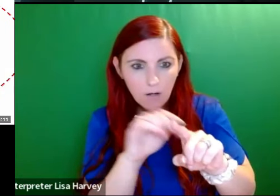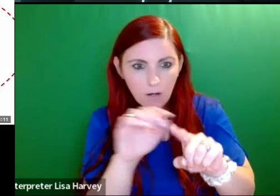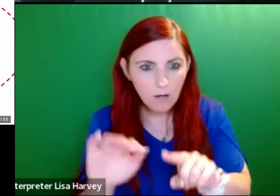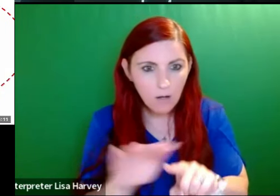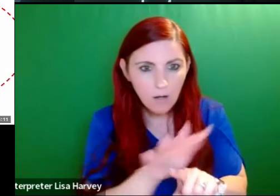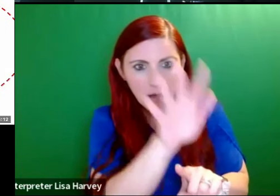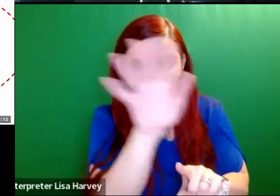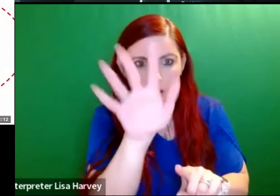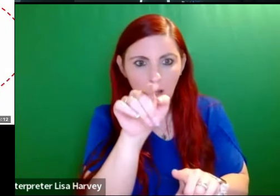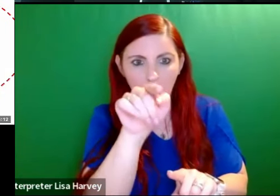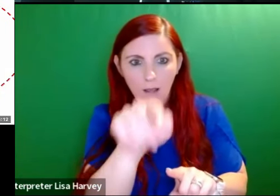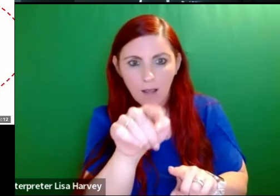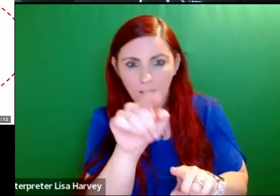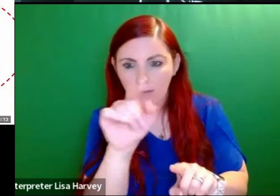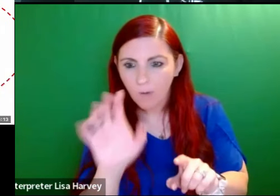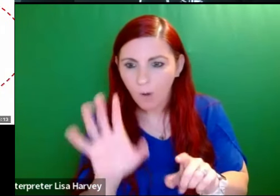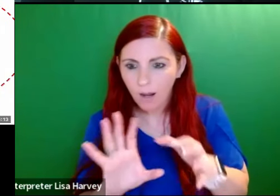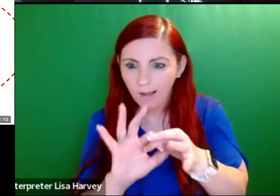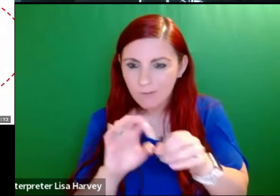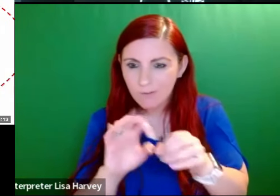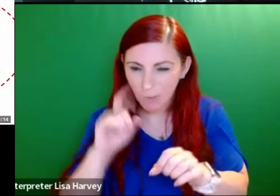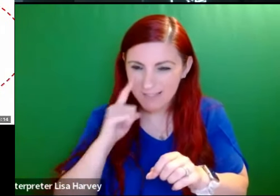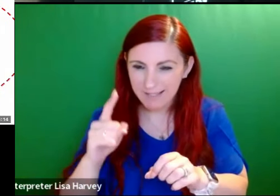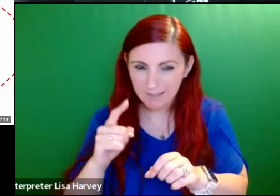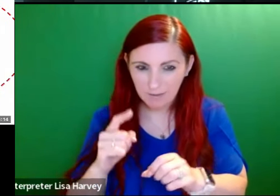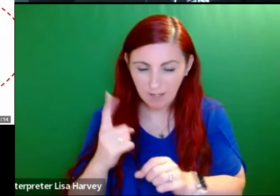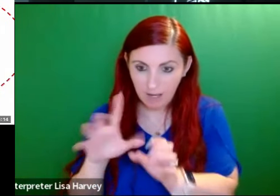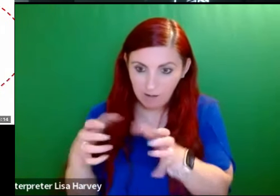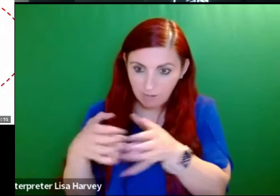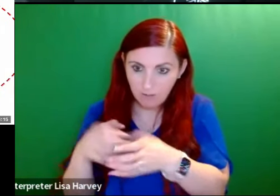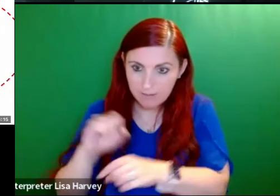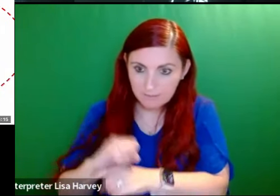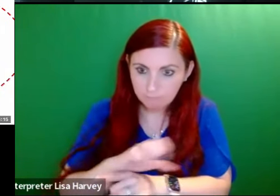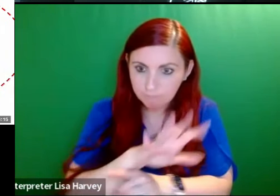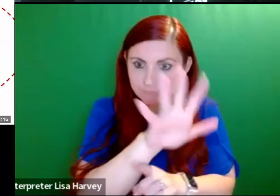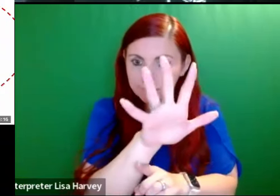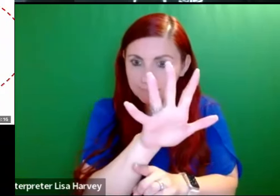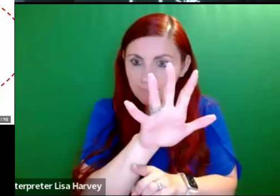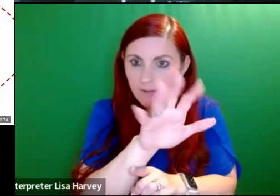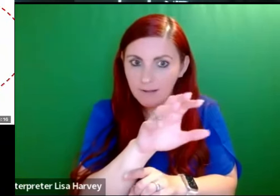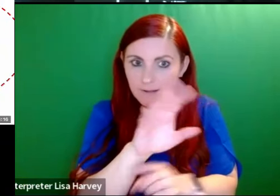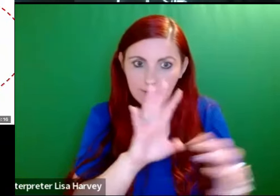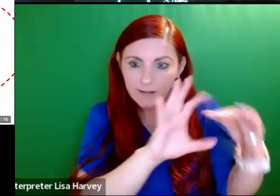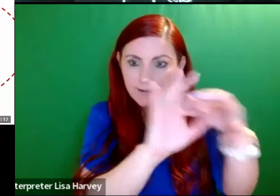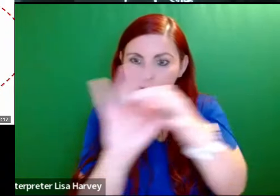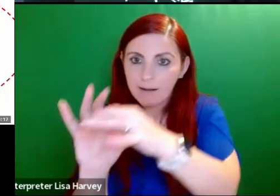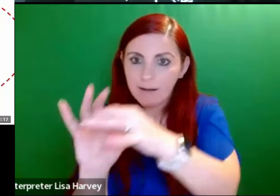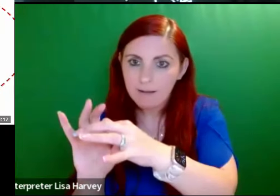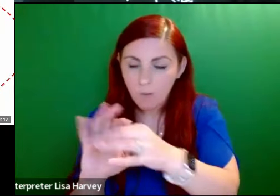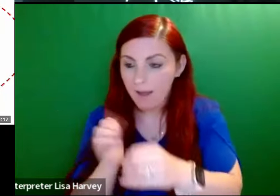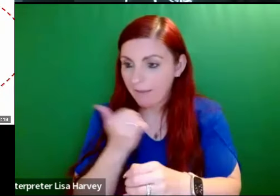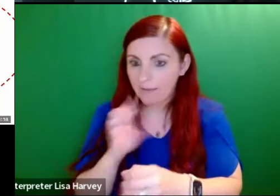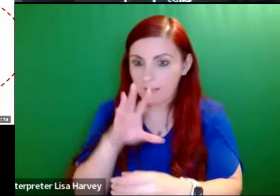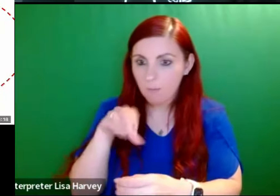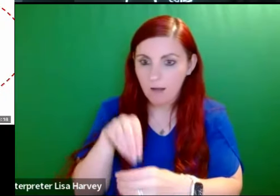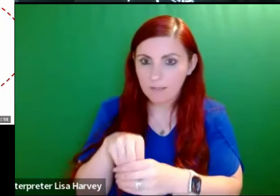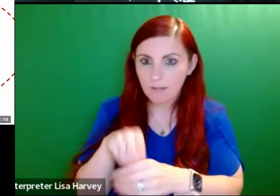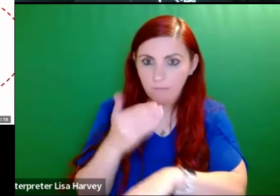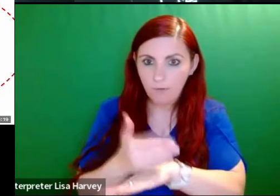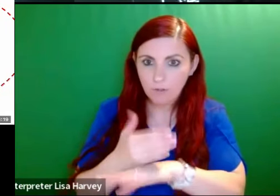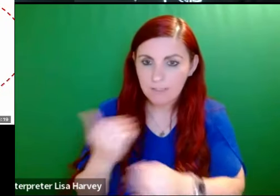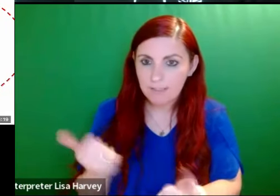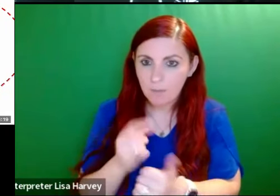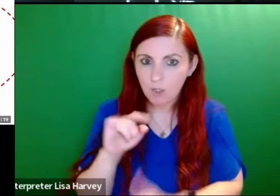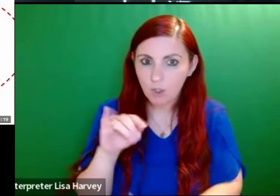determiner, and so on. So all of the grammatical classes that are part of the function symbolic